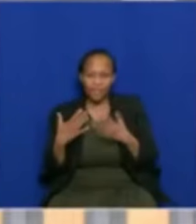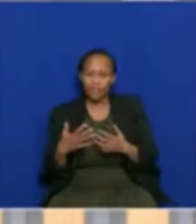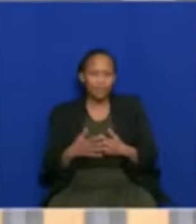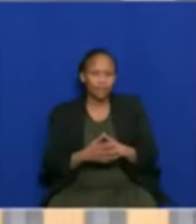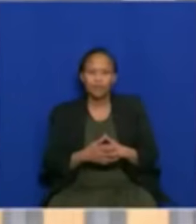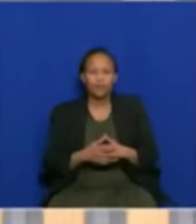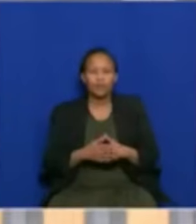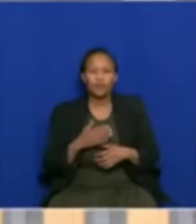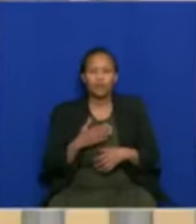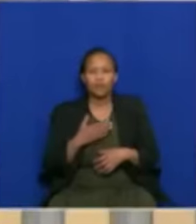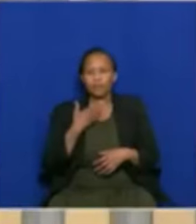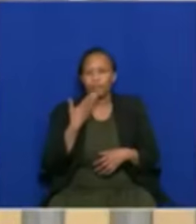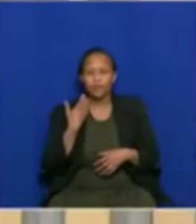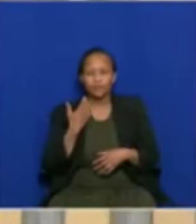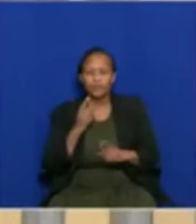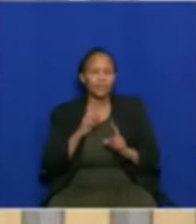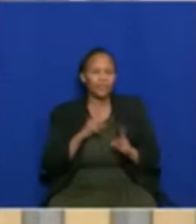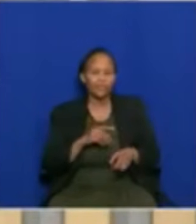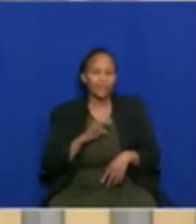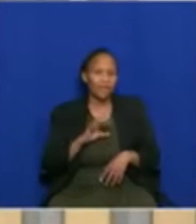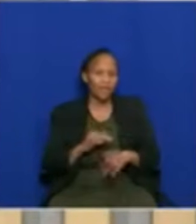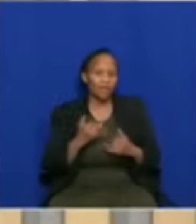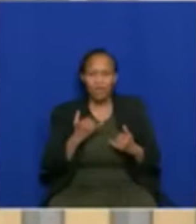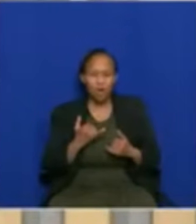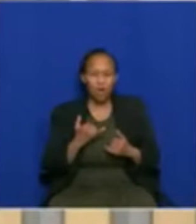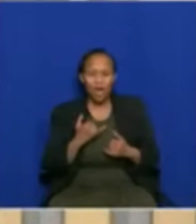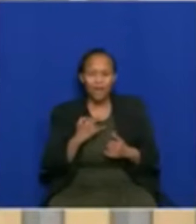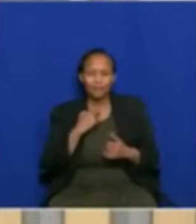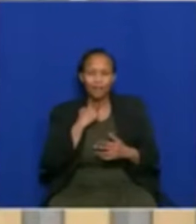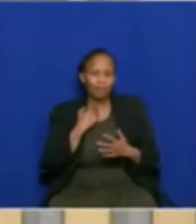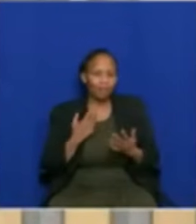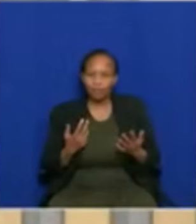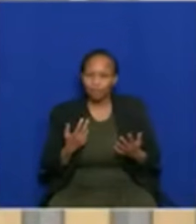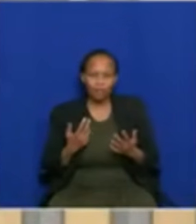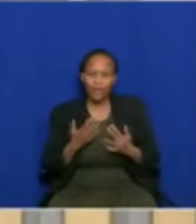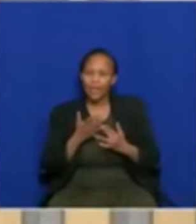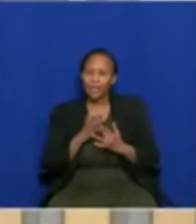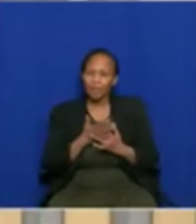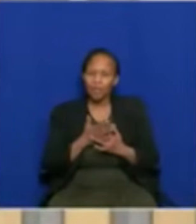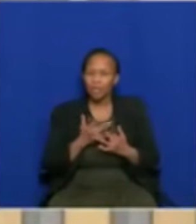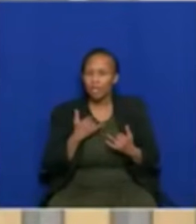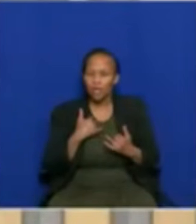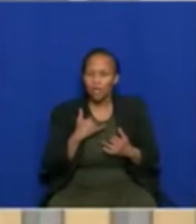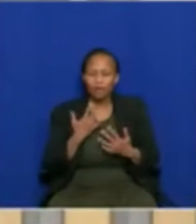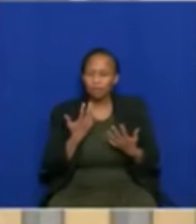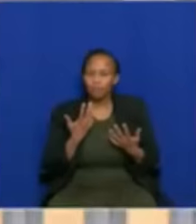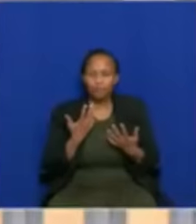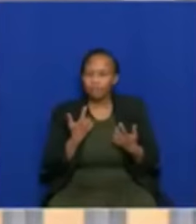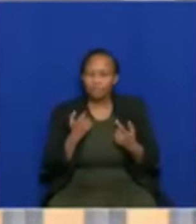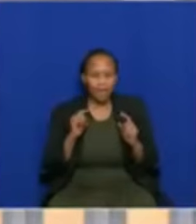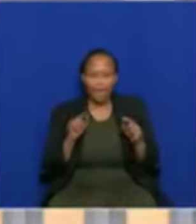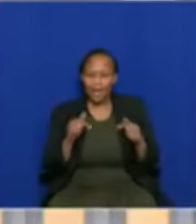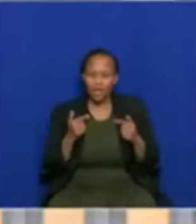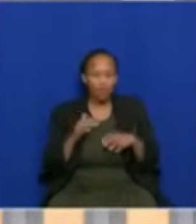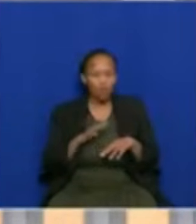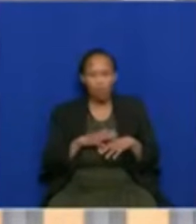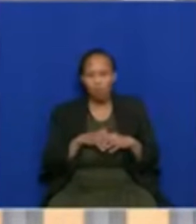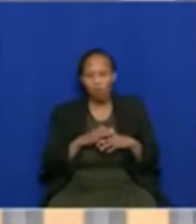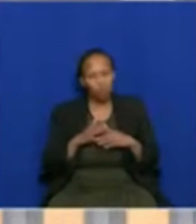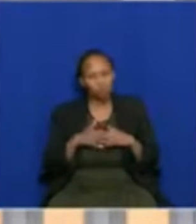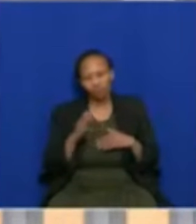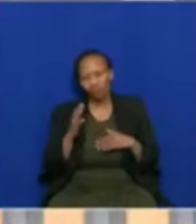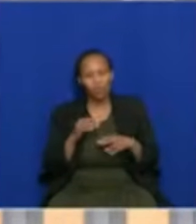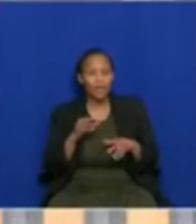although I'm caught in the middle there, Yes, and I have to yes. leave it there, caught in the middle, Chair, and I cannot Yes. take it any further. You see, you seem to have